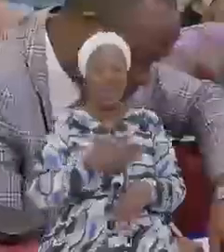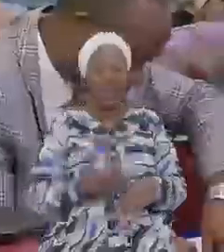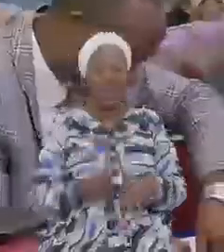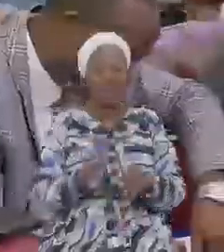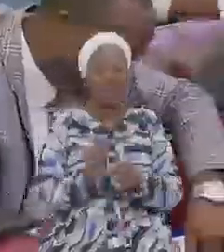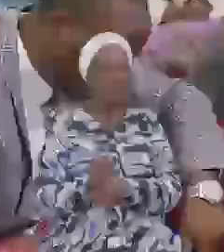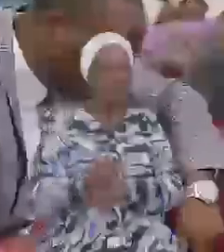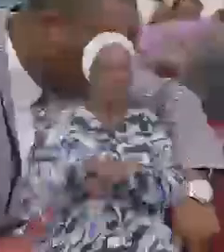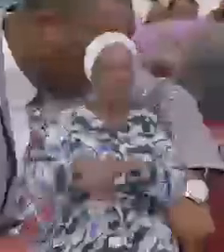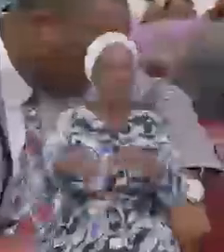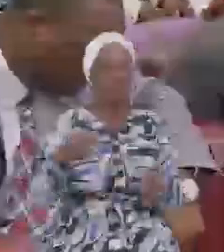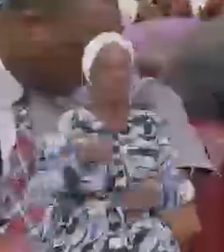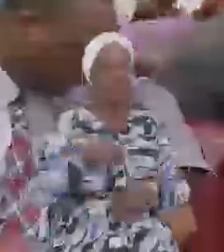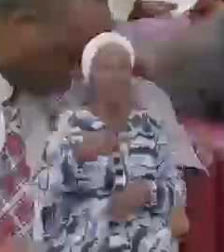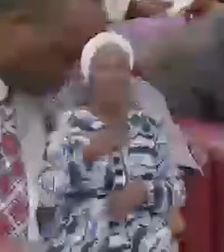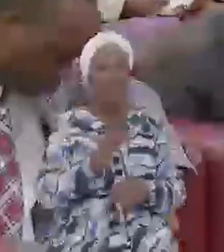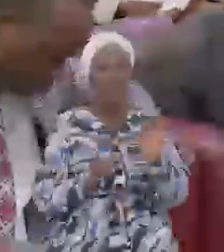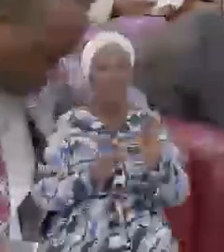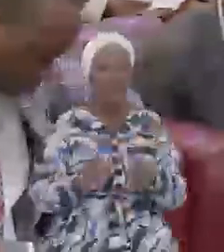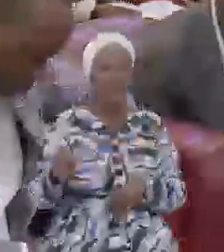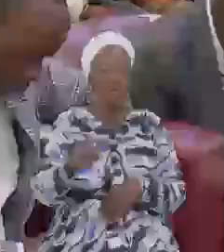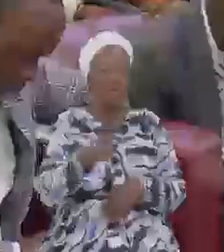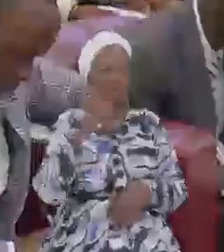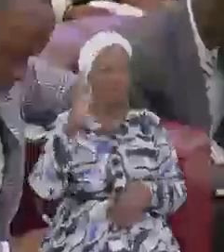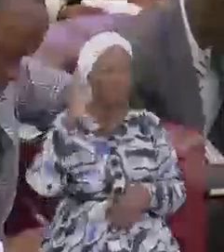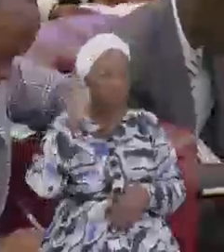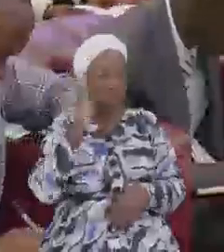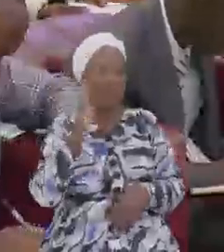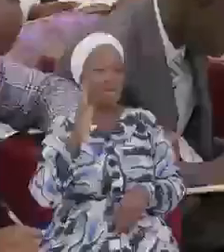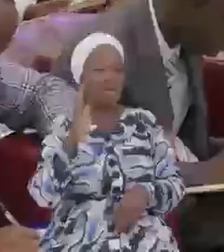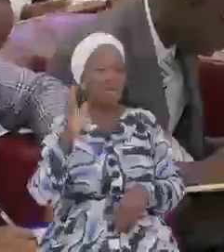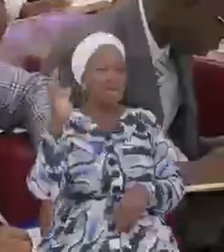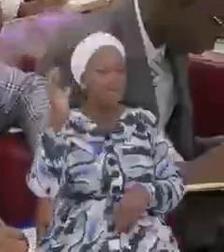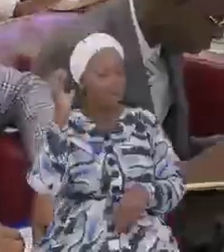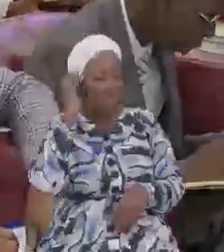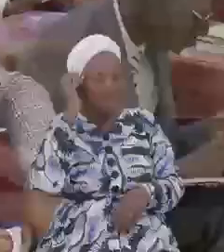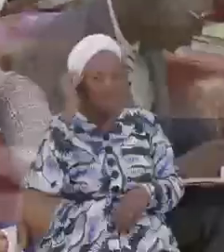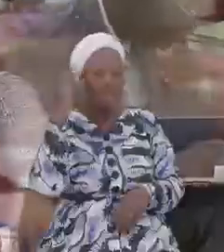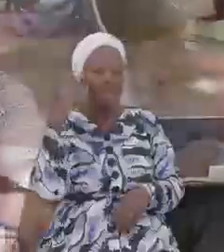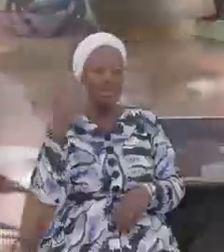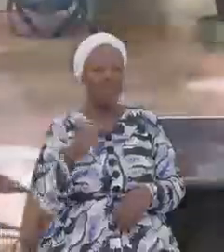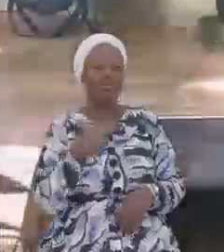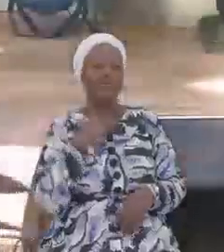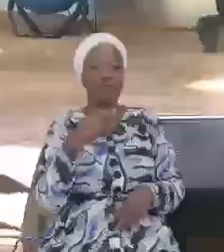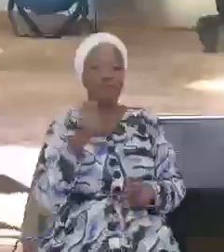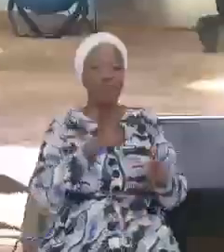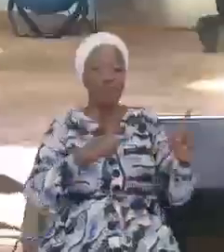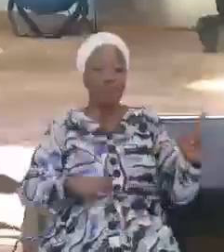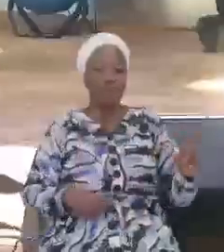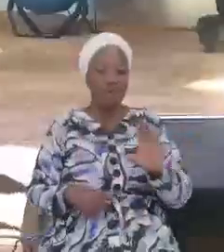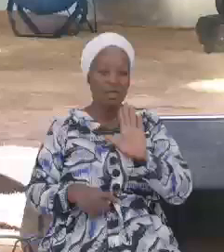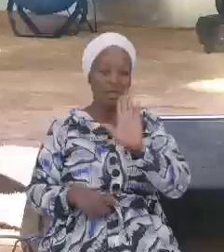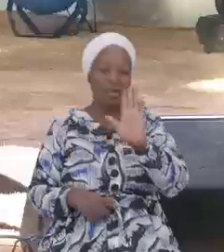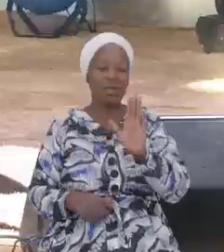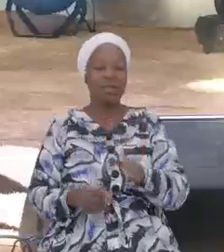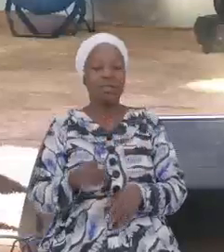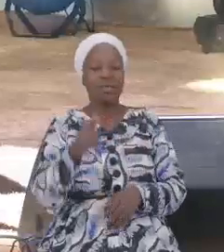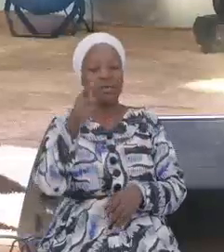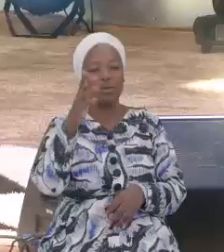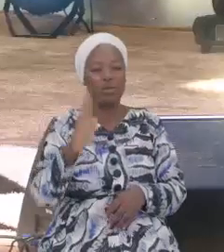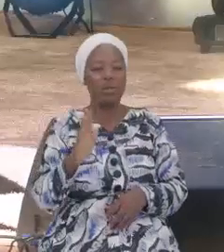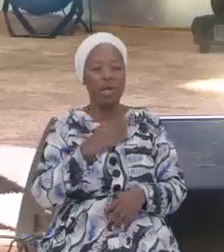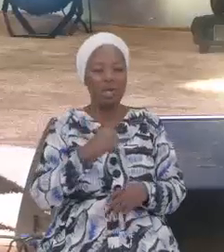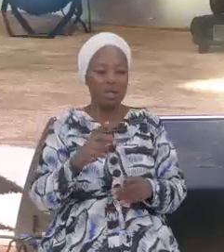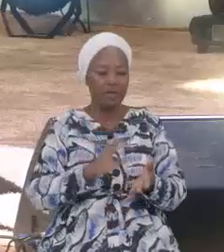thee, if thou shalt hearken unto the voice of the Lord thy God. And